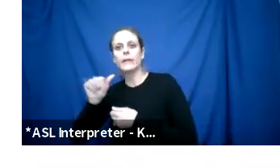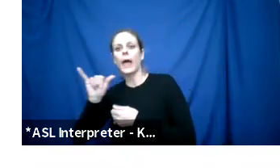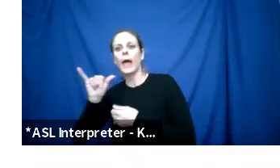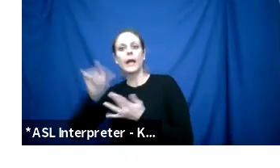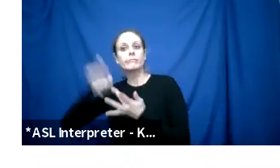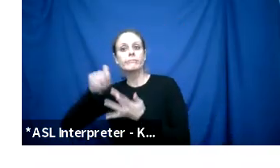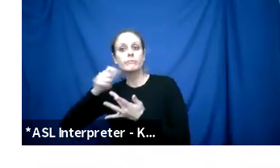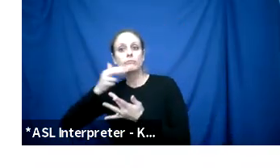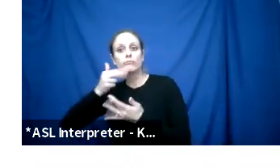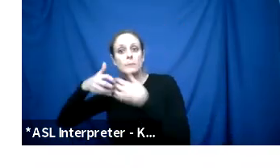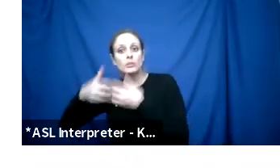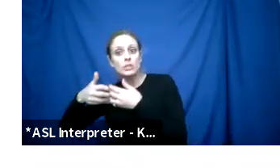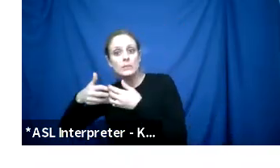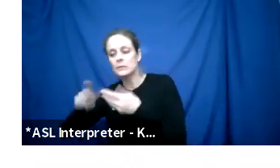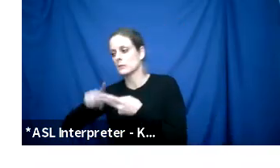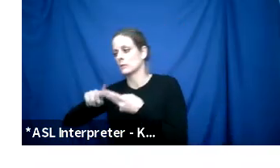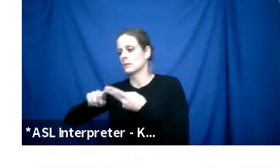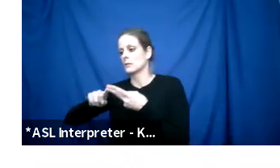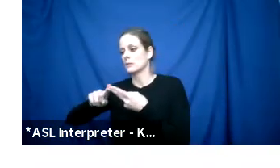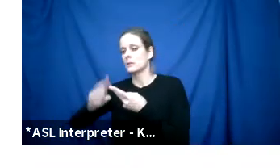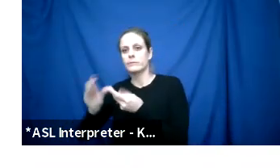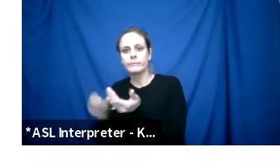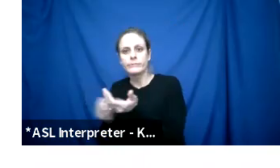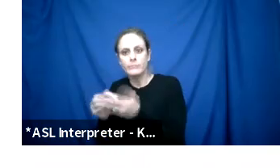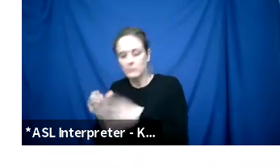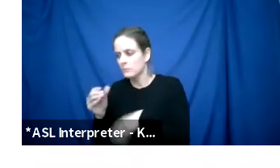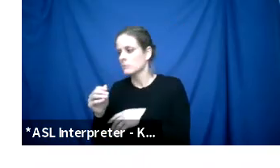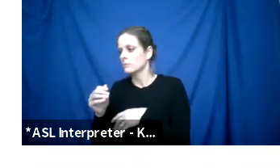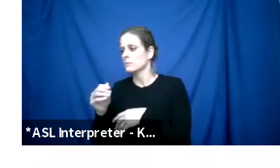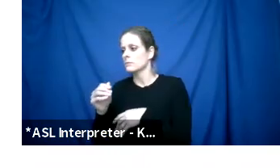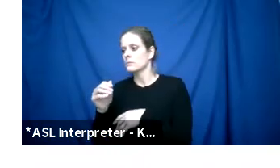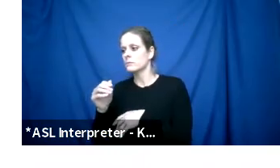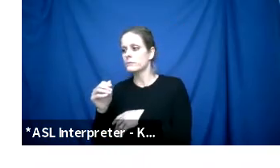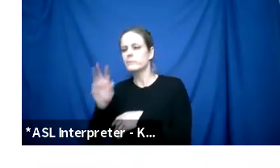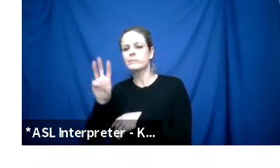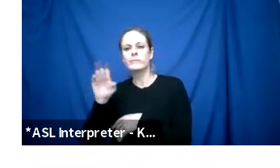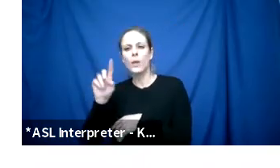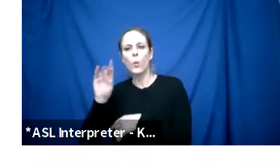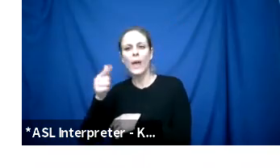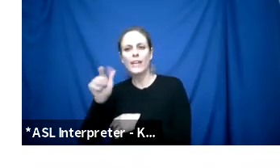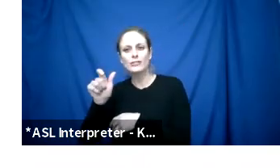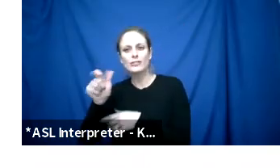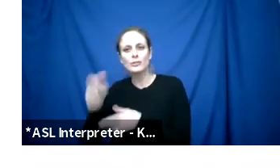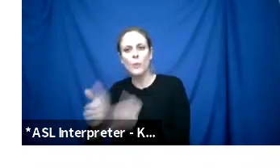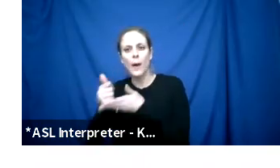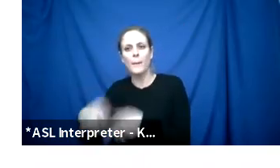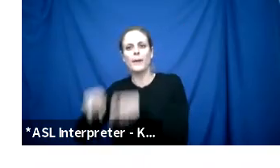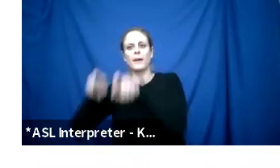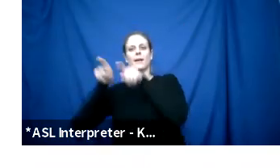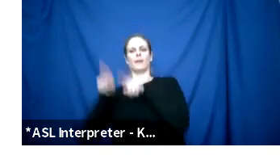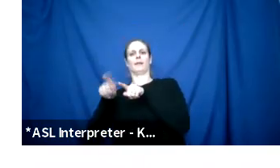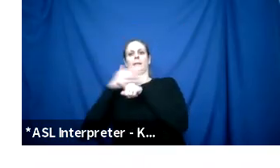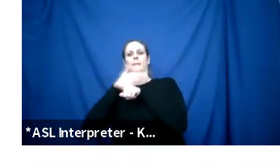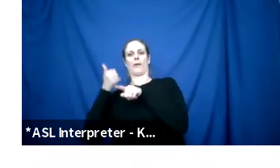monitor or a positioning aid, like a wedge. Now, if you had that positioning aid, that positioning